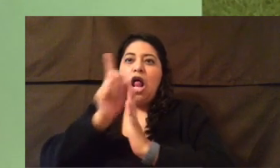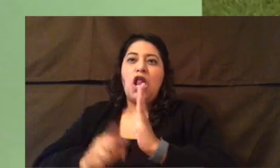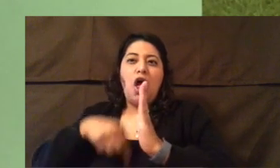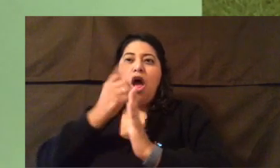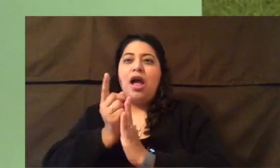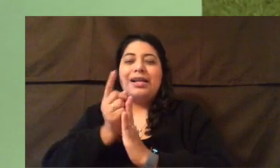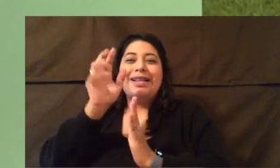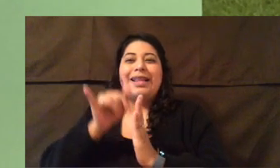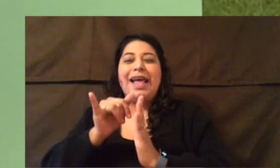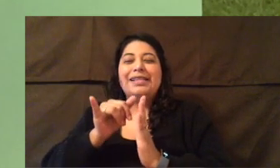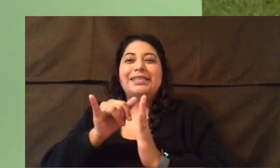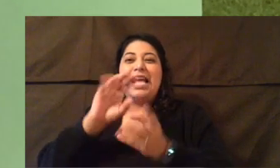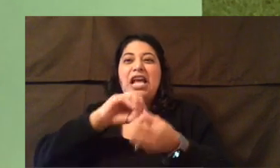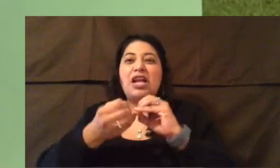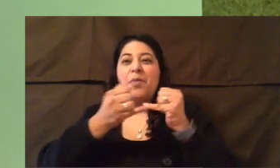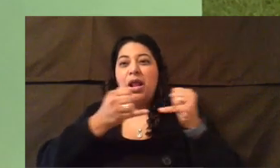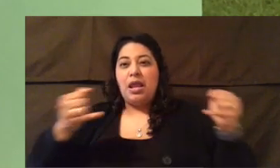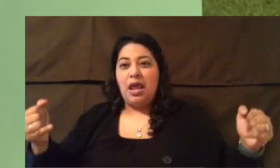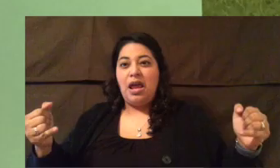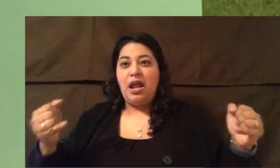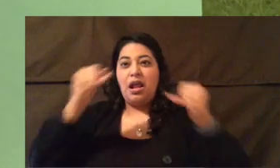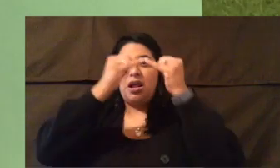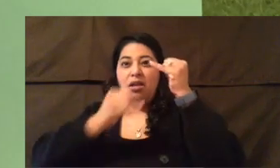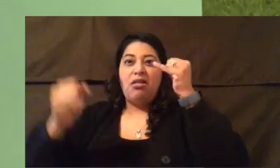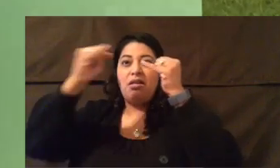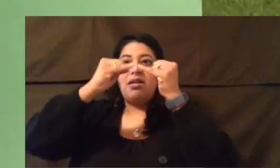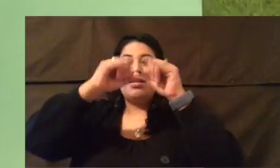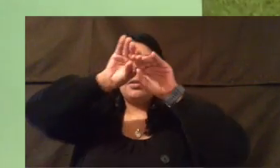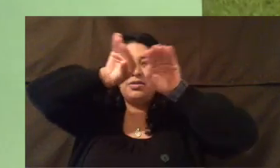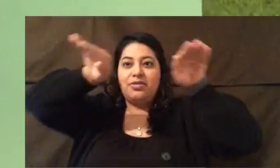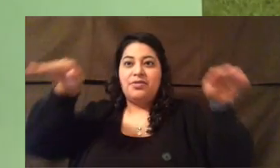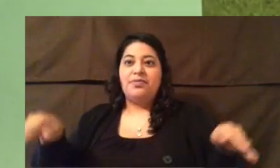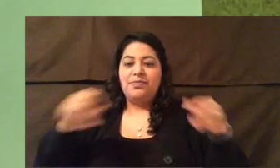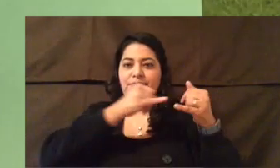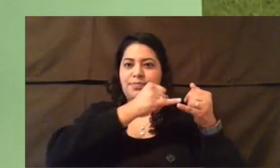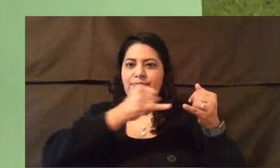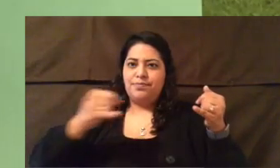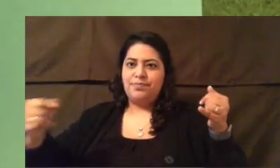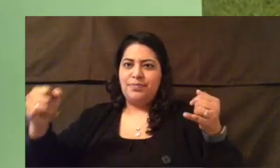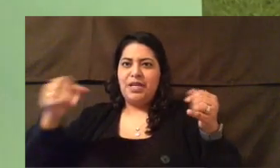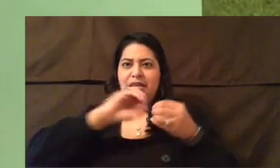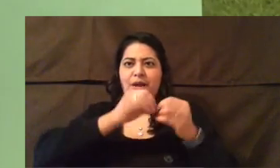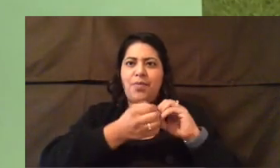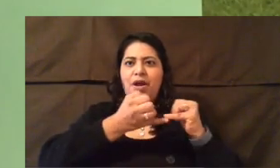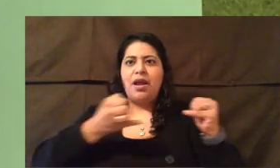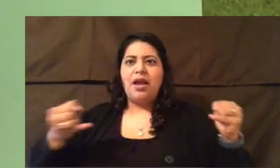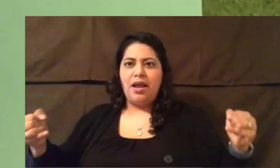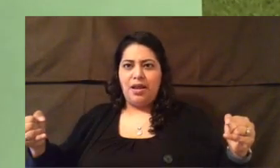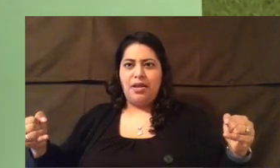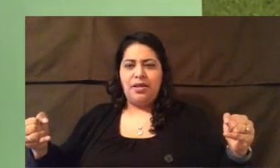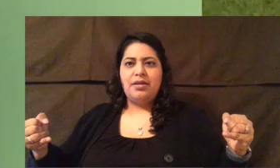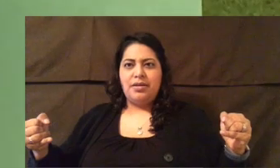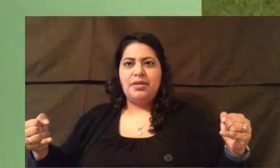a clock is just a number line that's in a circle. So I'm going to take and draw a number line here today. Okay.